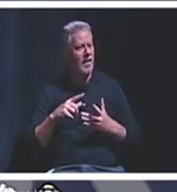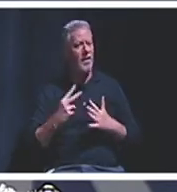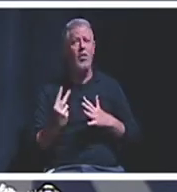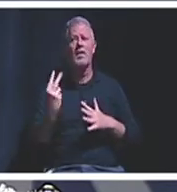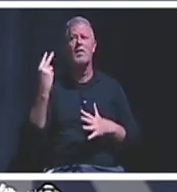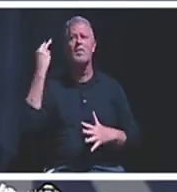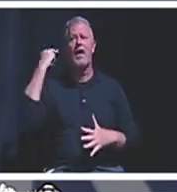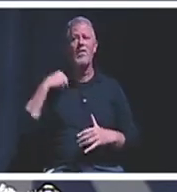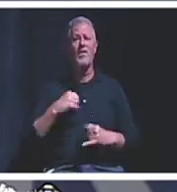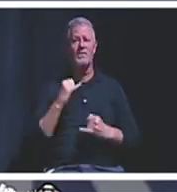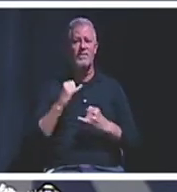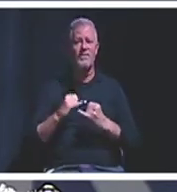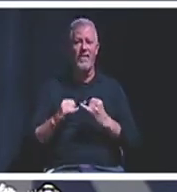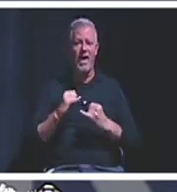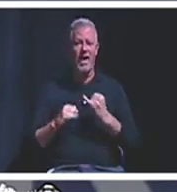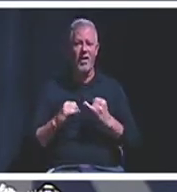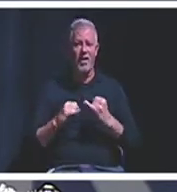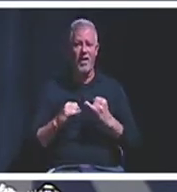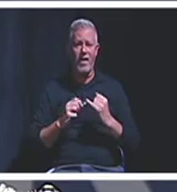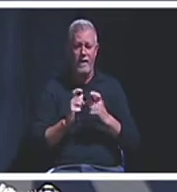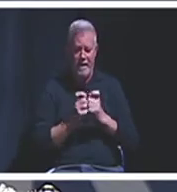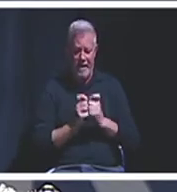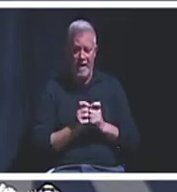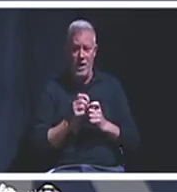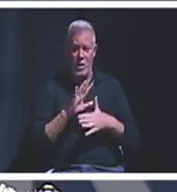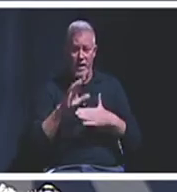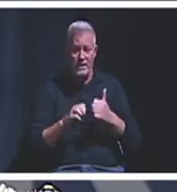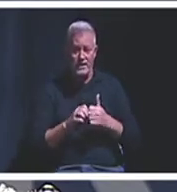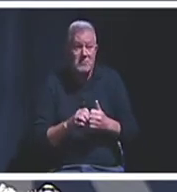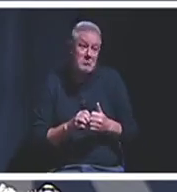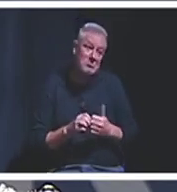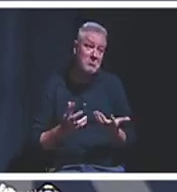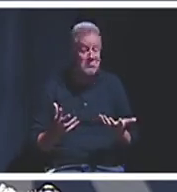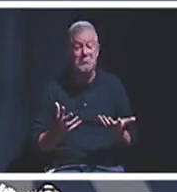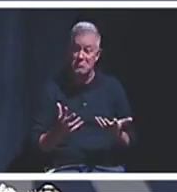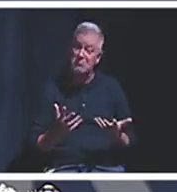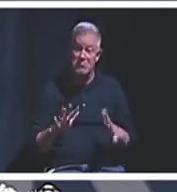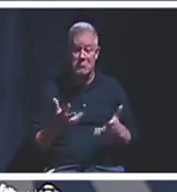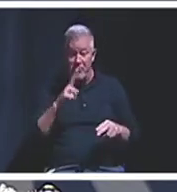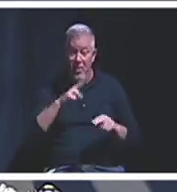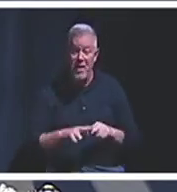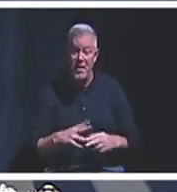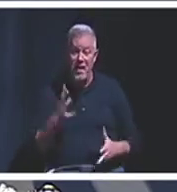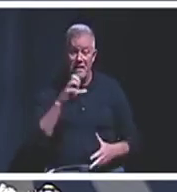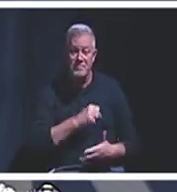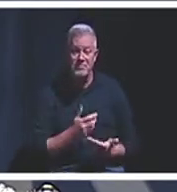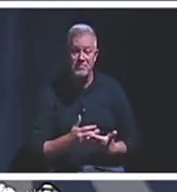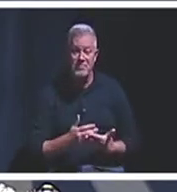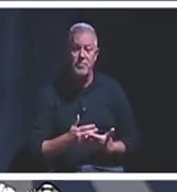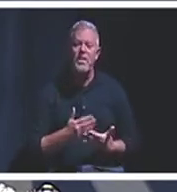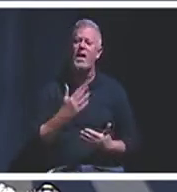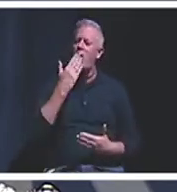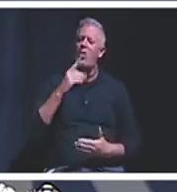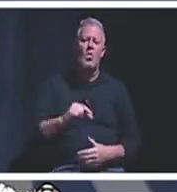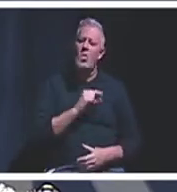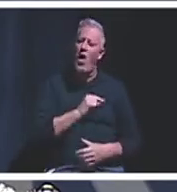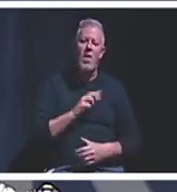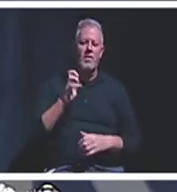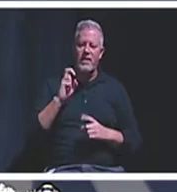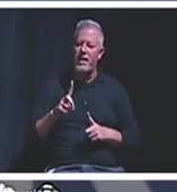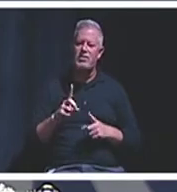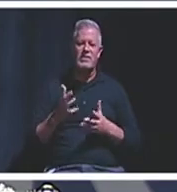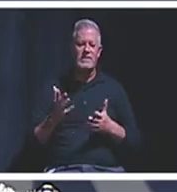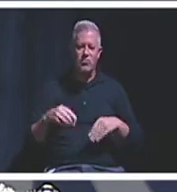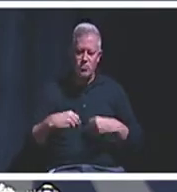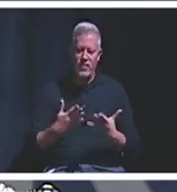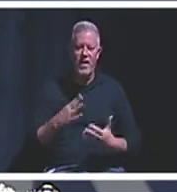retrospect, those final edit weekends were, for lack of a better word, fun. The quality of education that I've received at Nova is